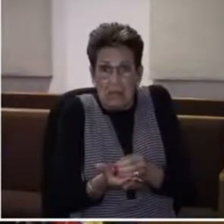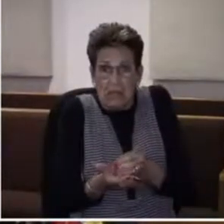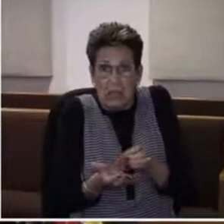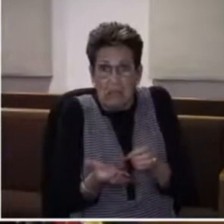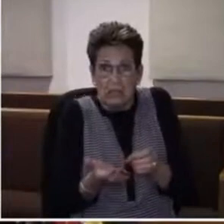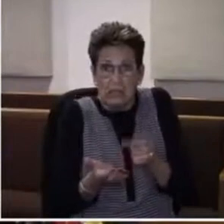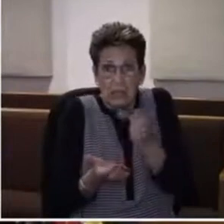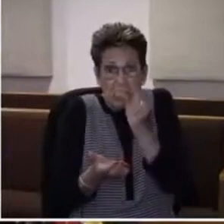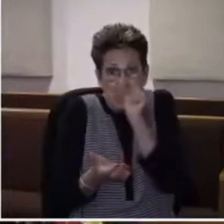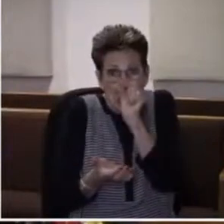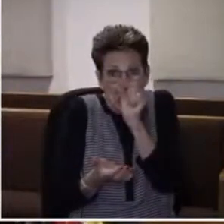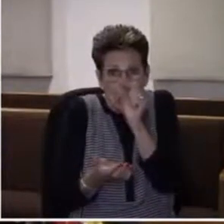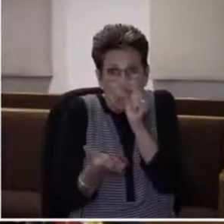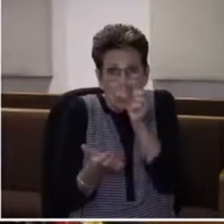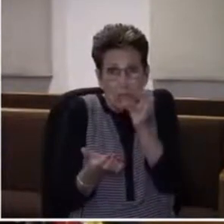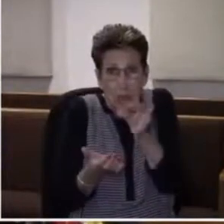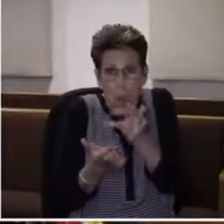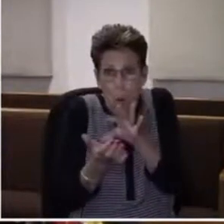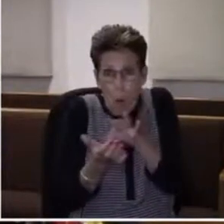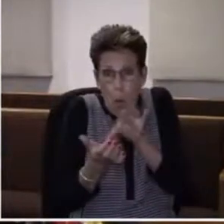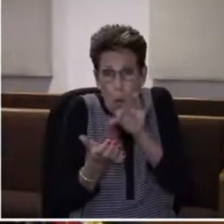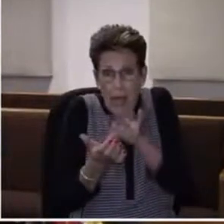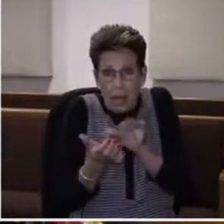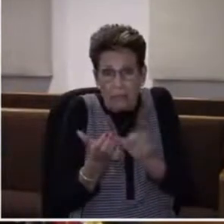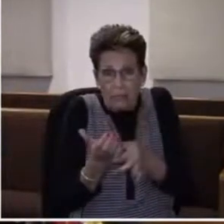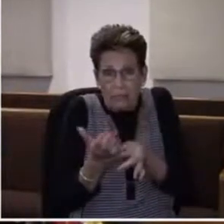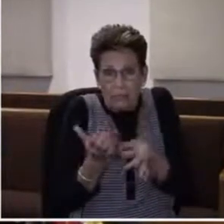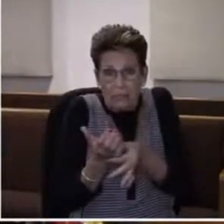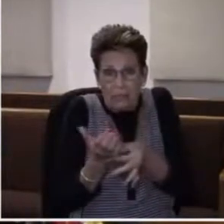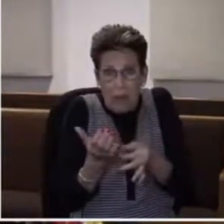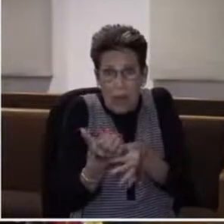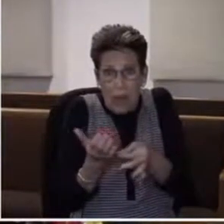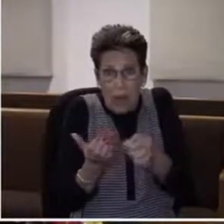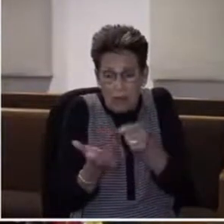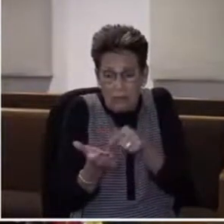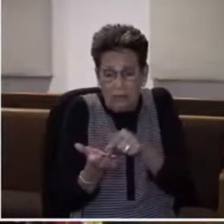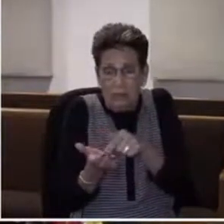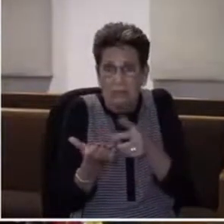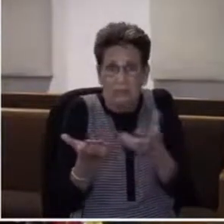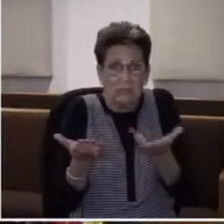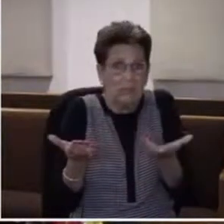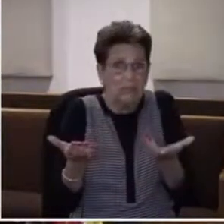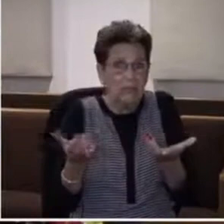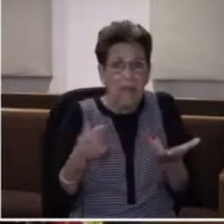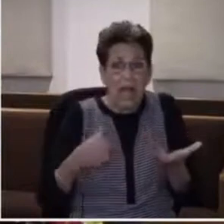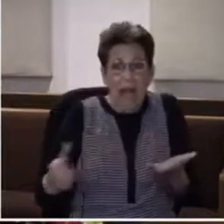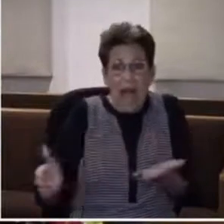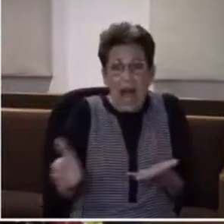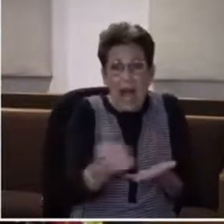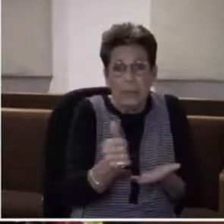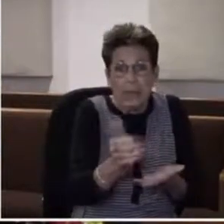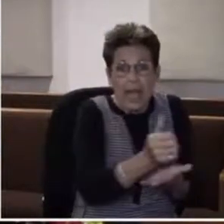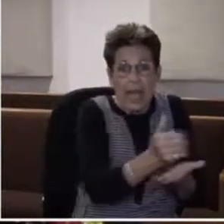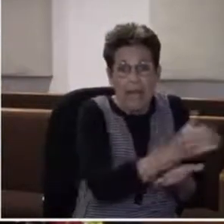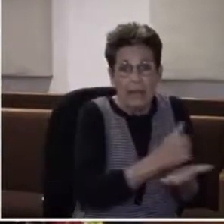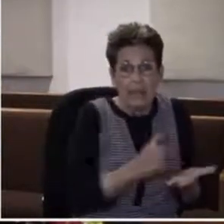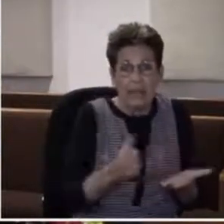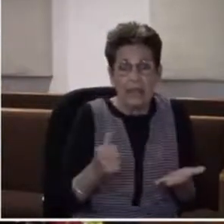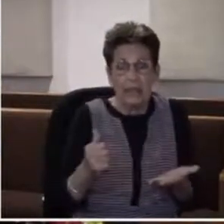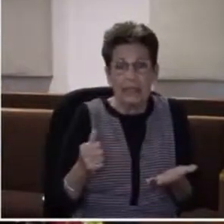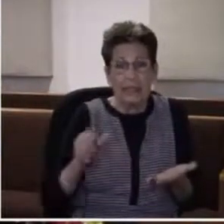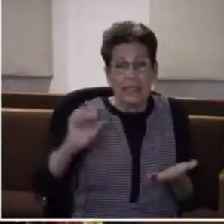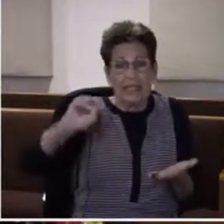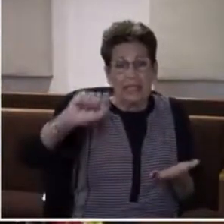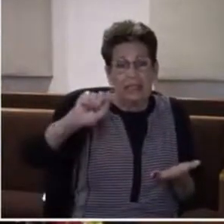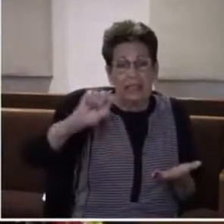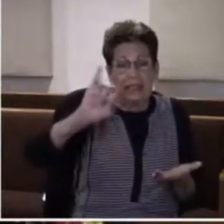cruse or a jar or a pitcher. And behold, I'm gathering two sticks